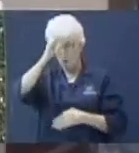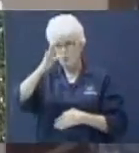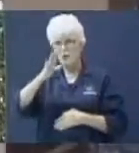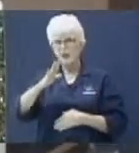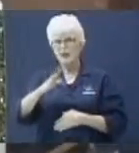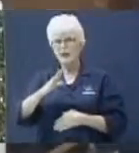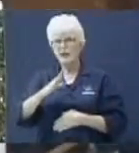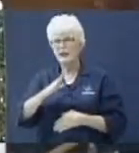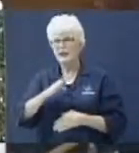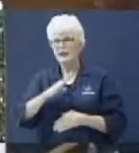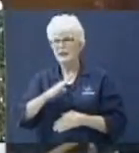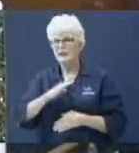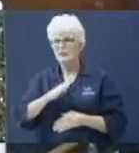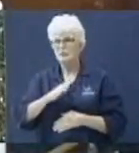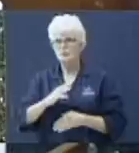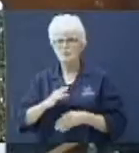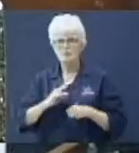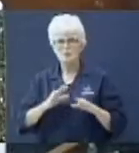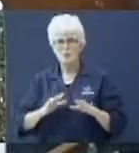men.